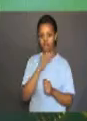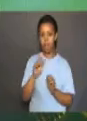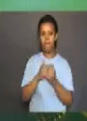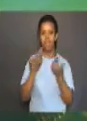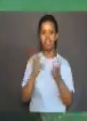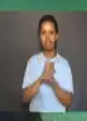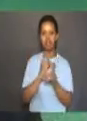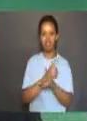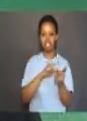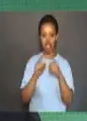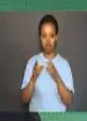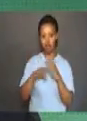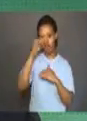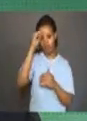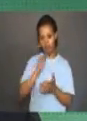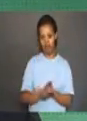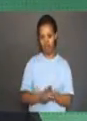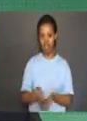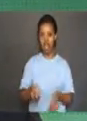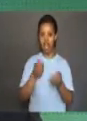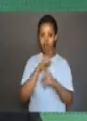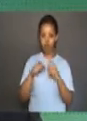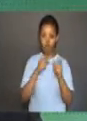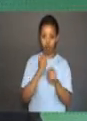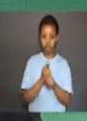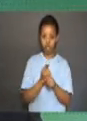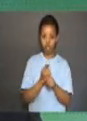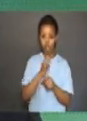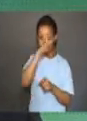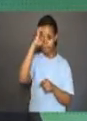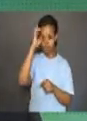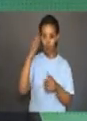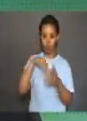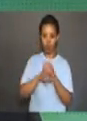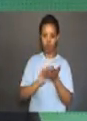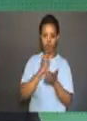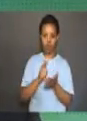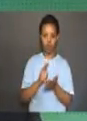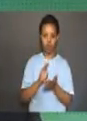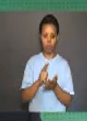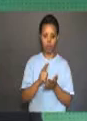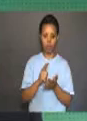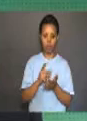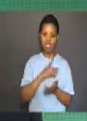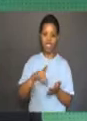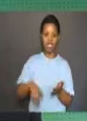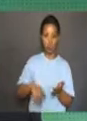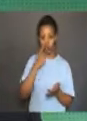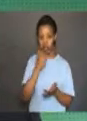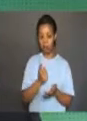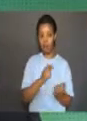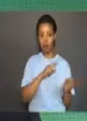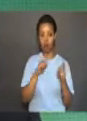happens. For many years in Europe, Christians held a